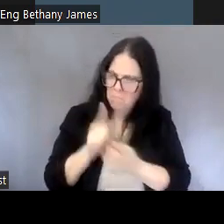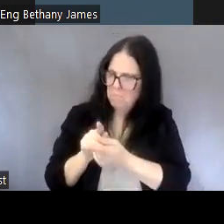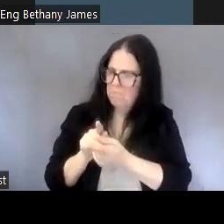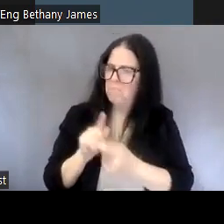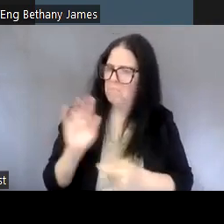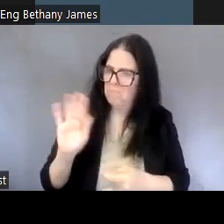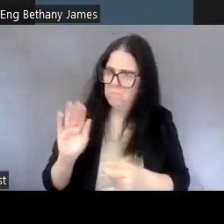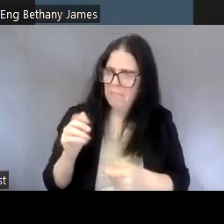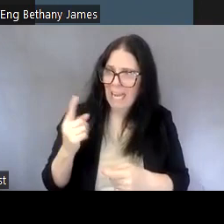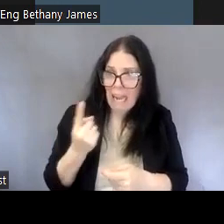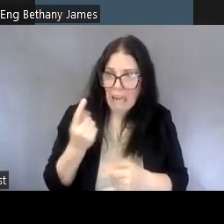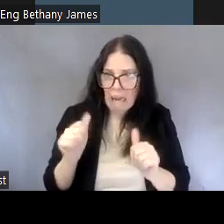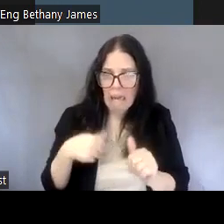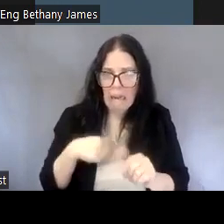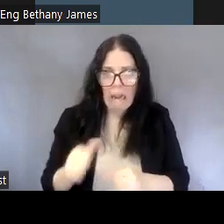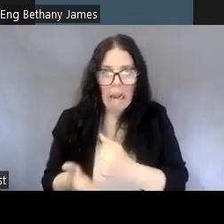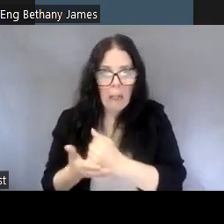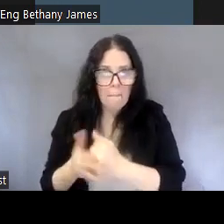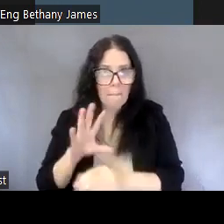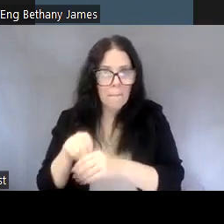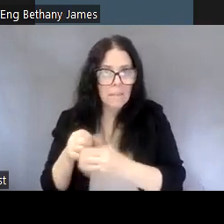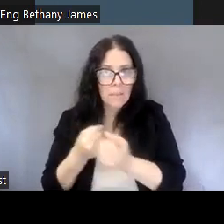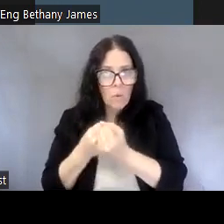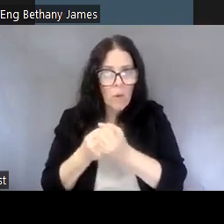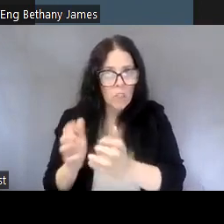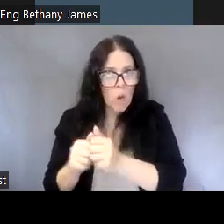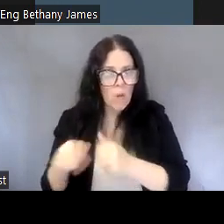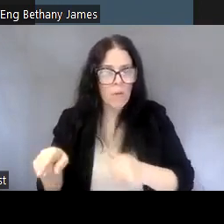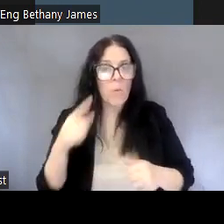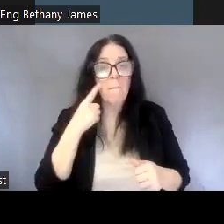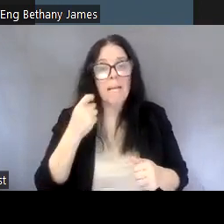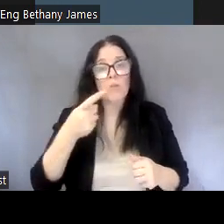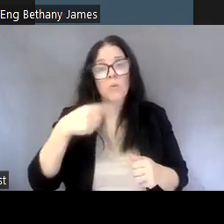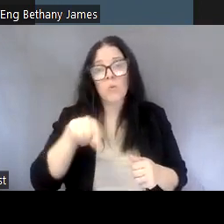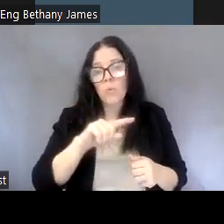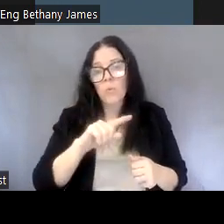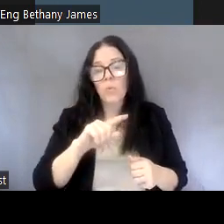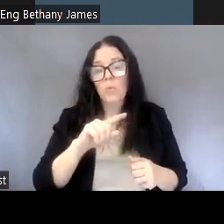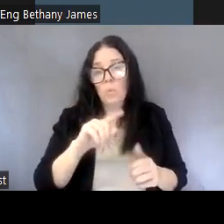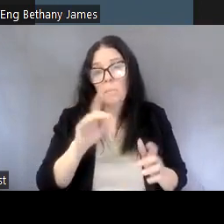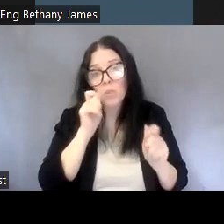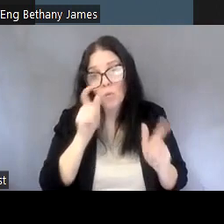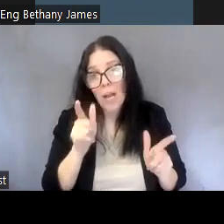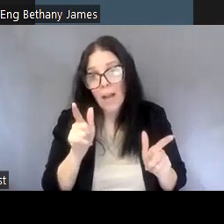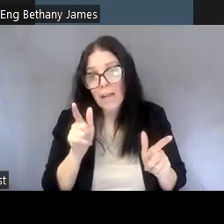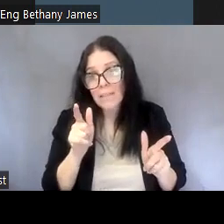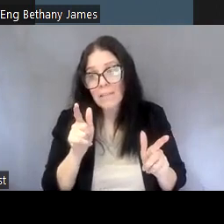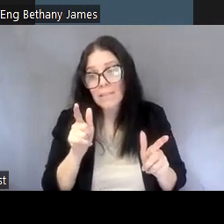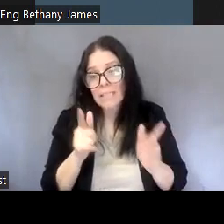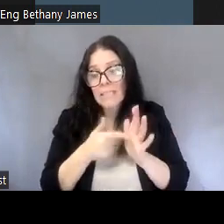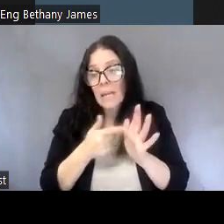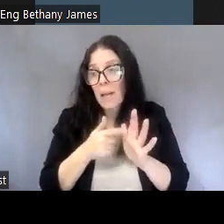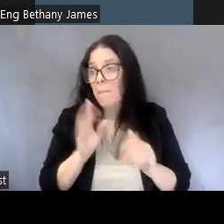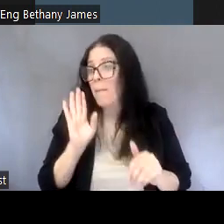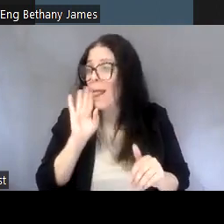that you can assist them, that you could talk to them about, because you wouldn't believe, maybe just saying hello and talking to